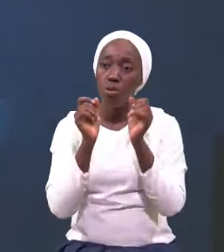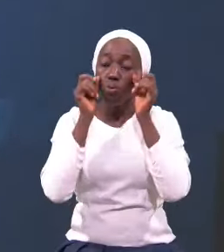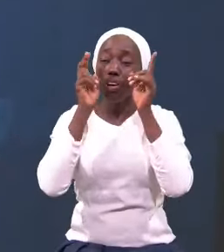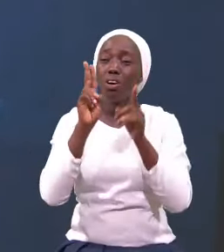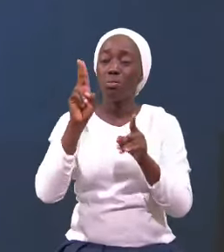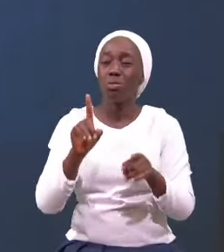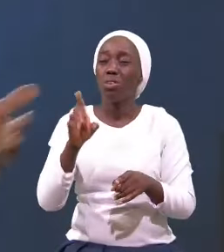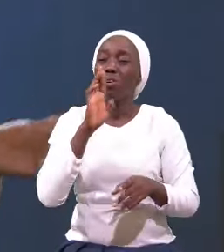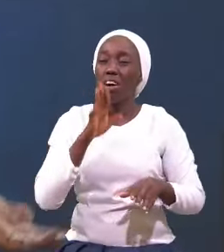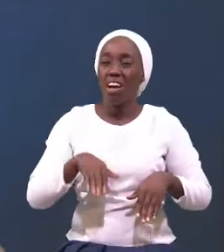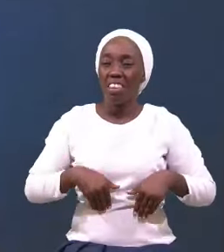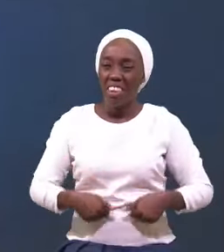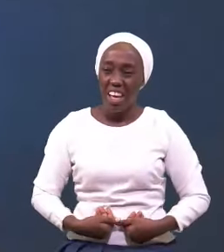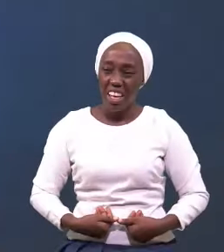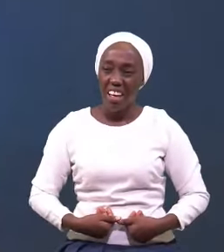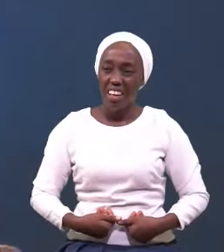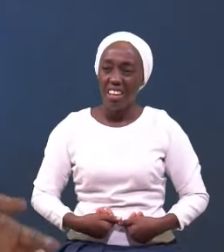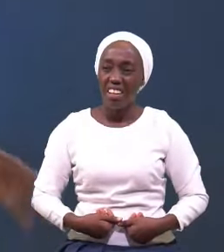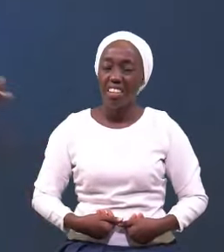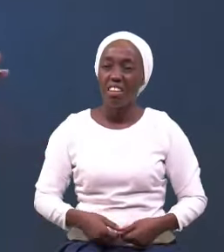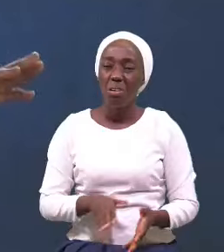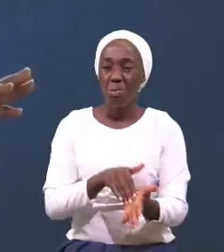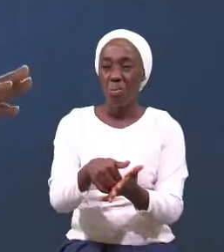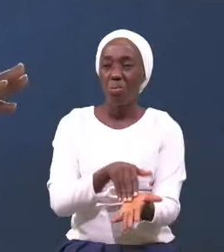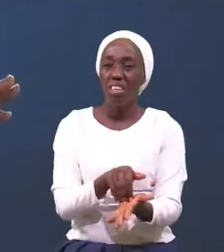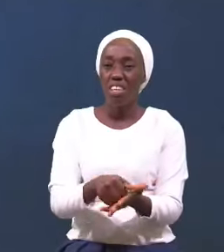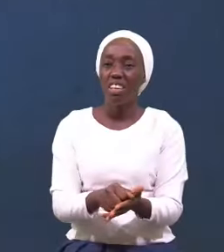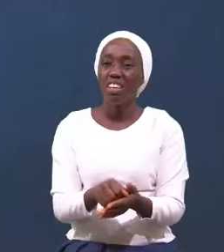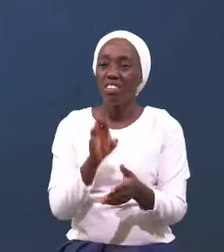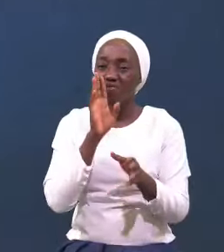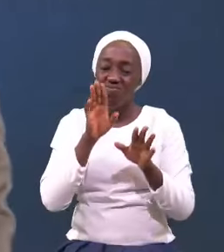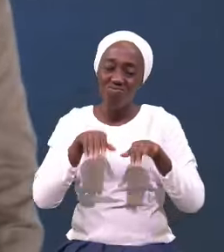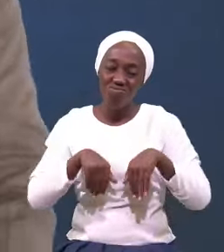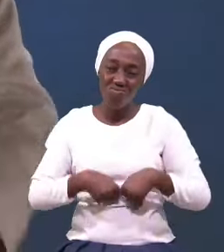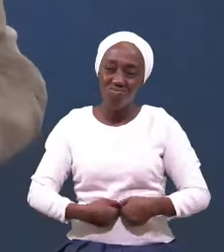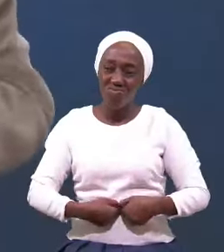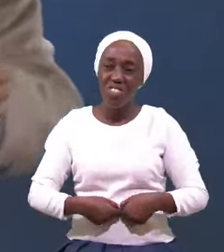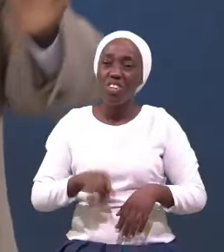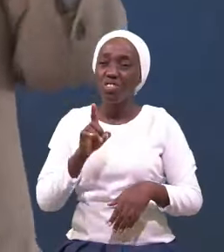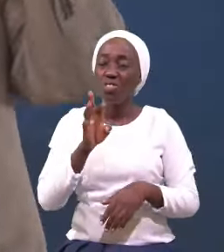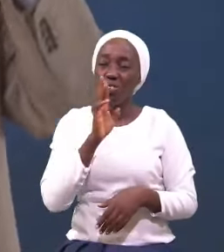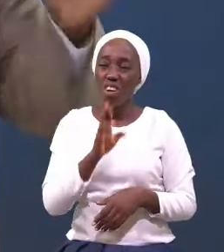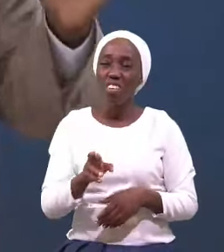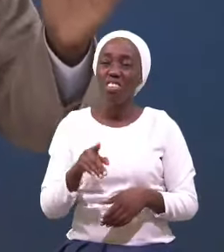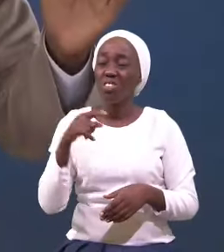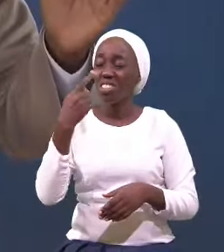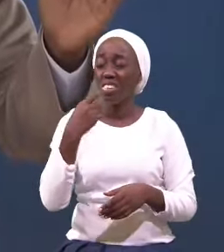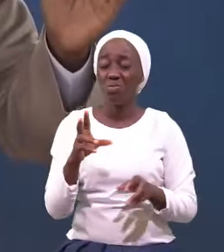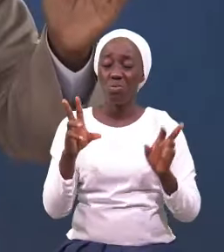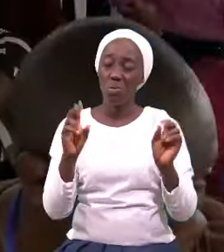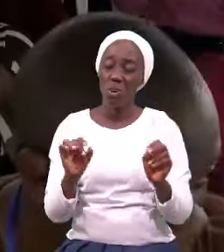tired, you're weak, you're fatigued. You say, no, I am will.